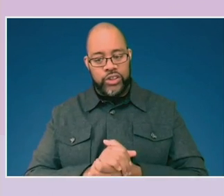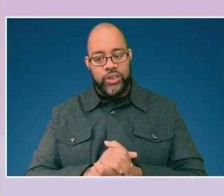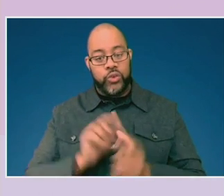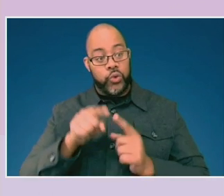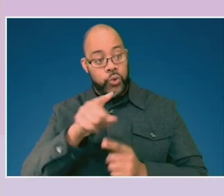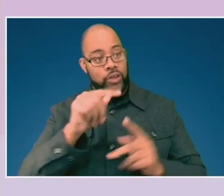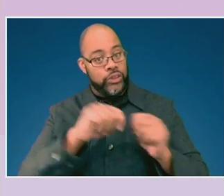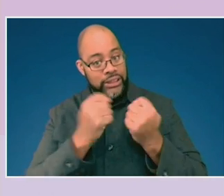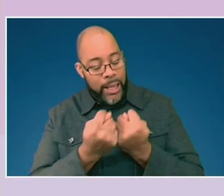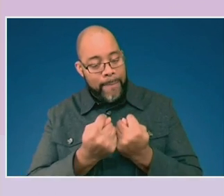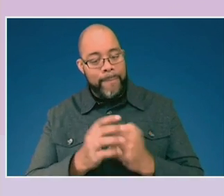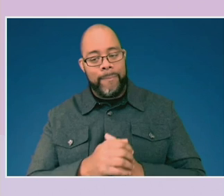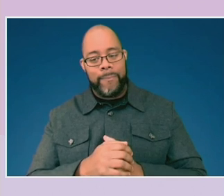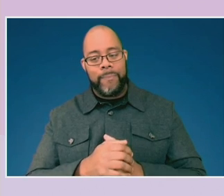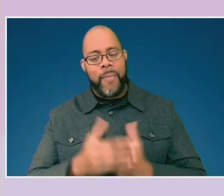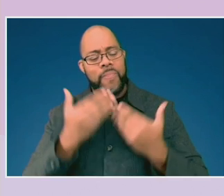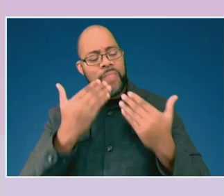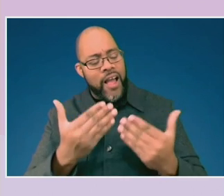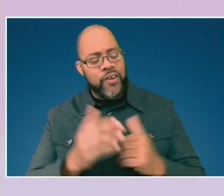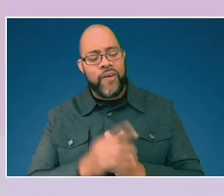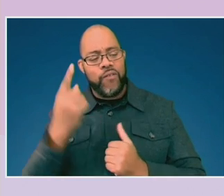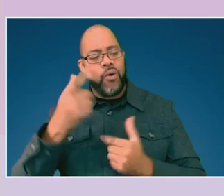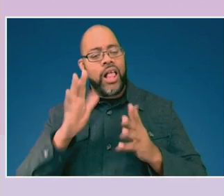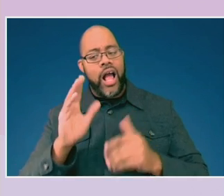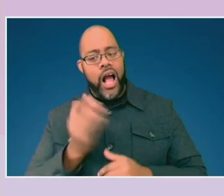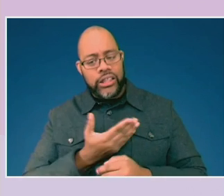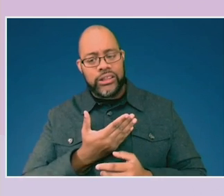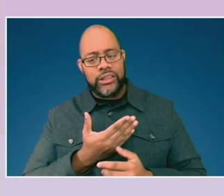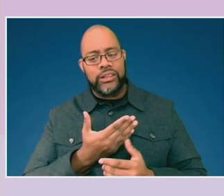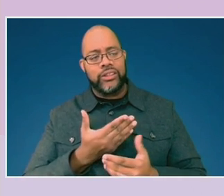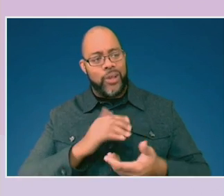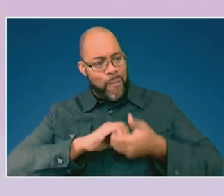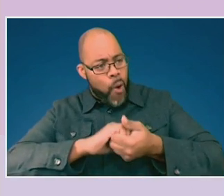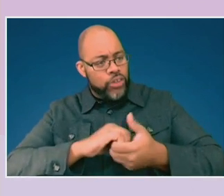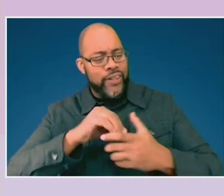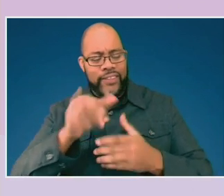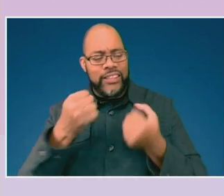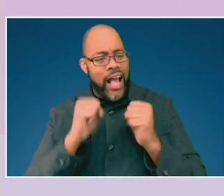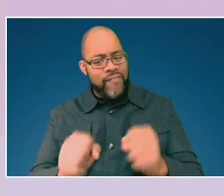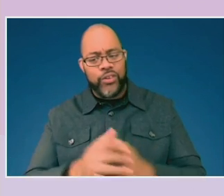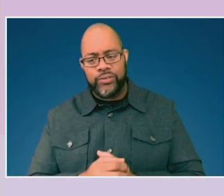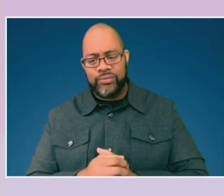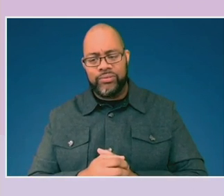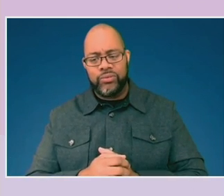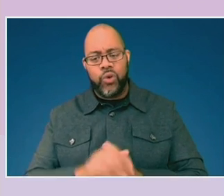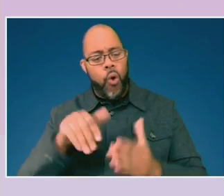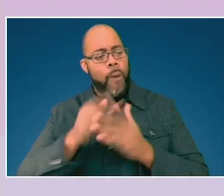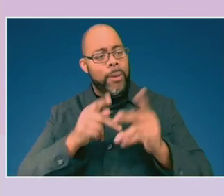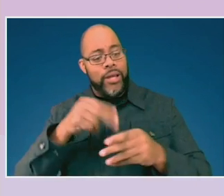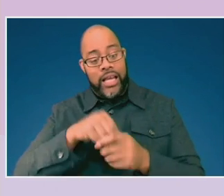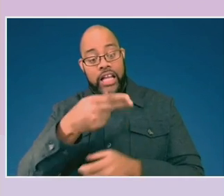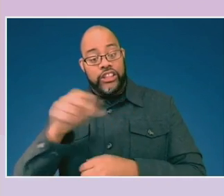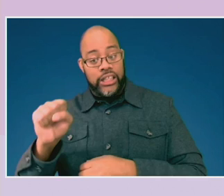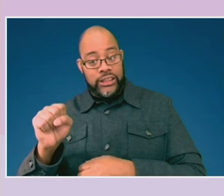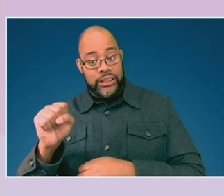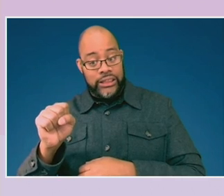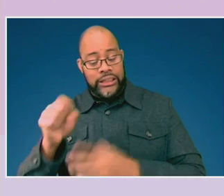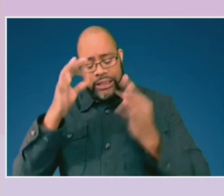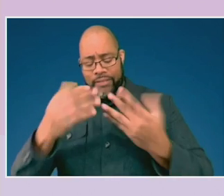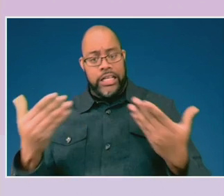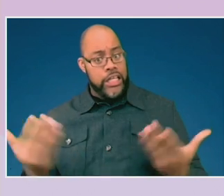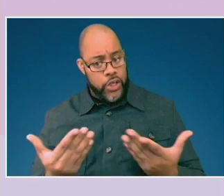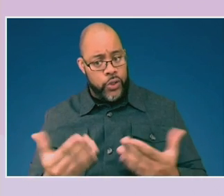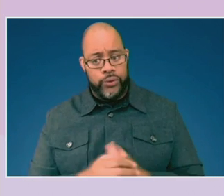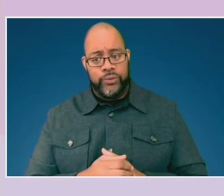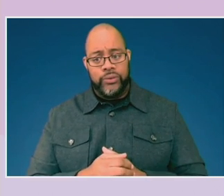team, thank you for letting us be great partners in this effort. To all the folks at HHS and certainly here,